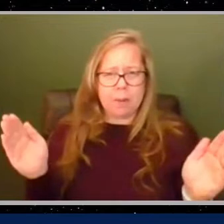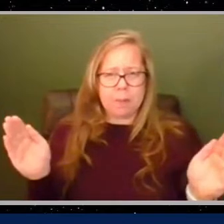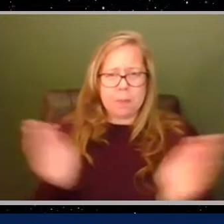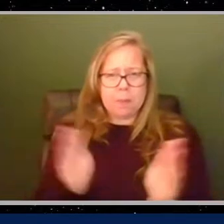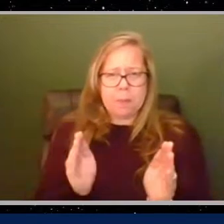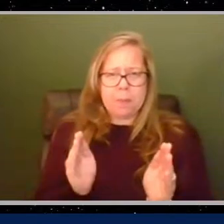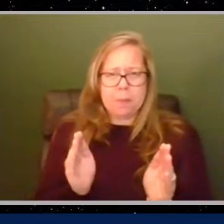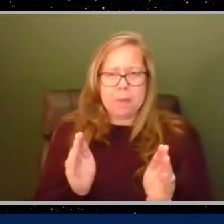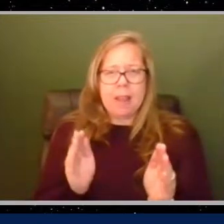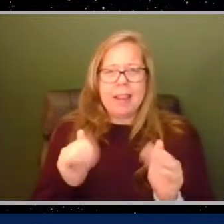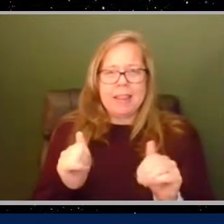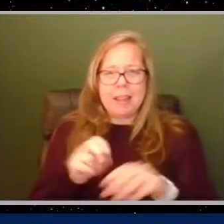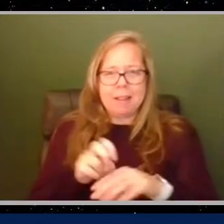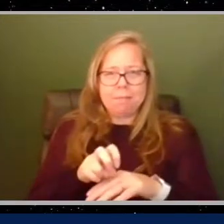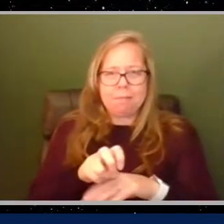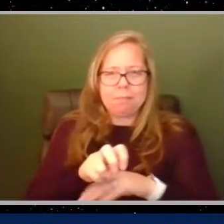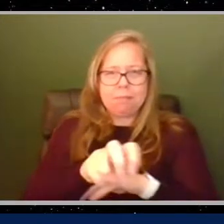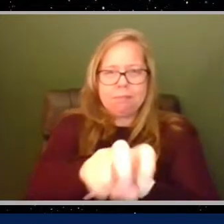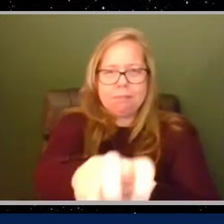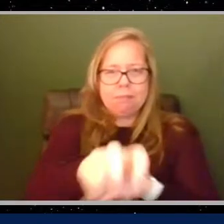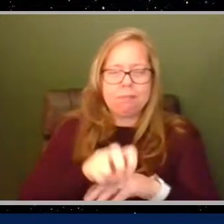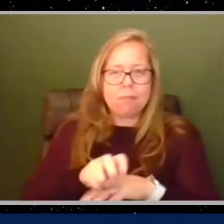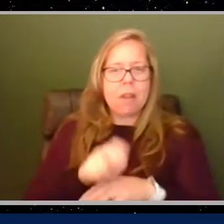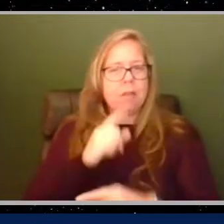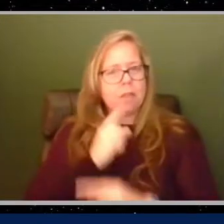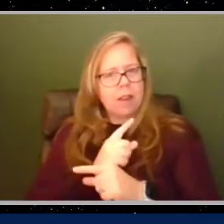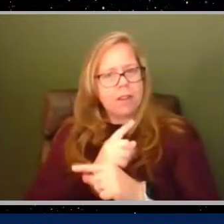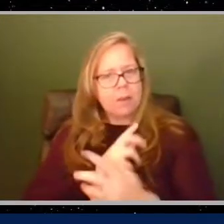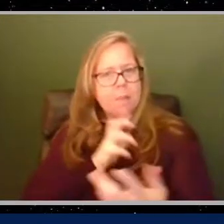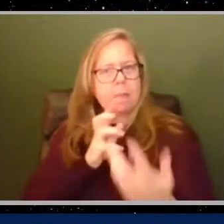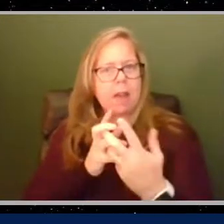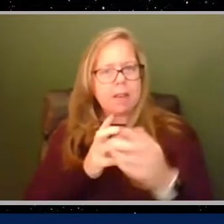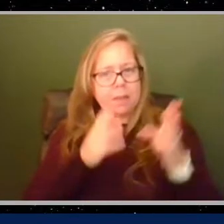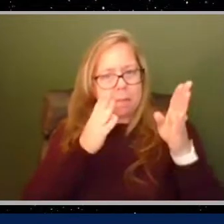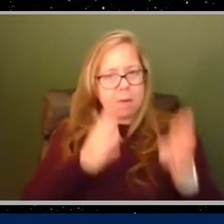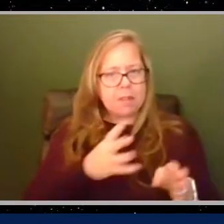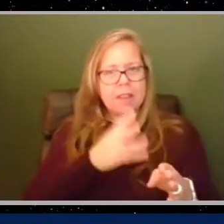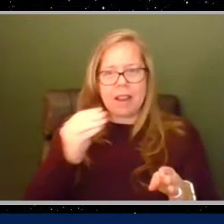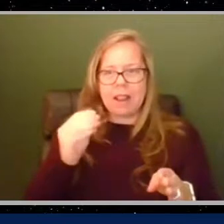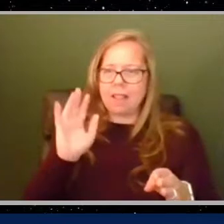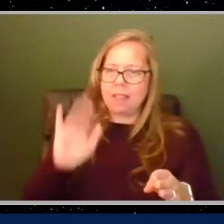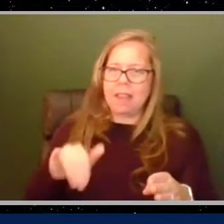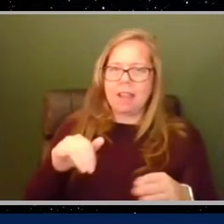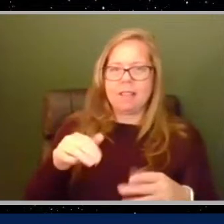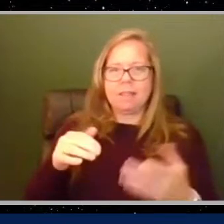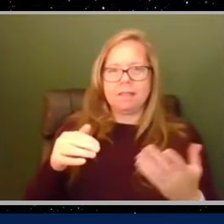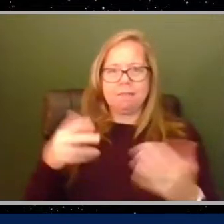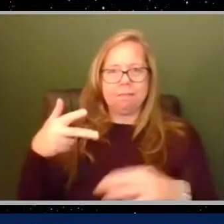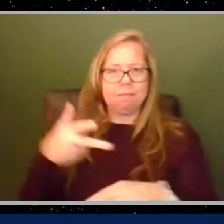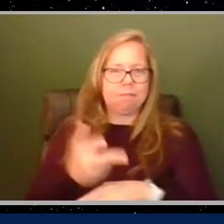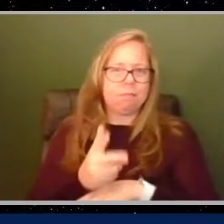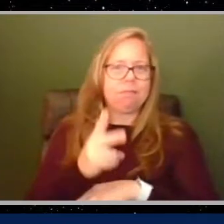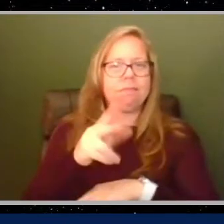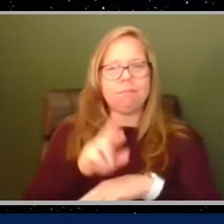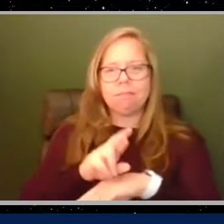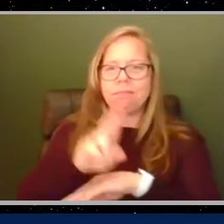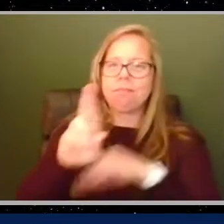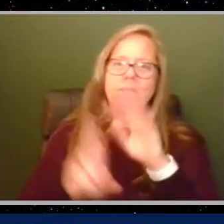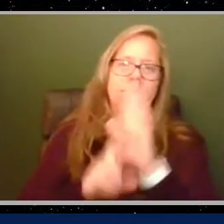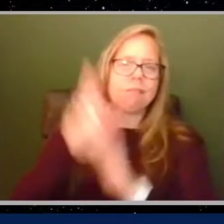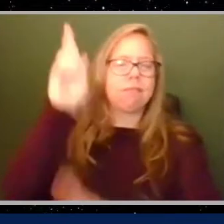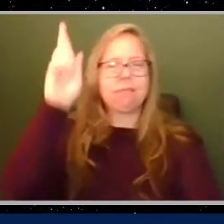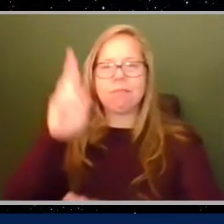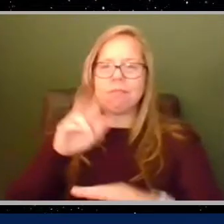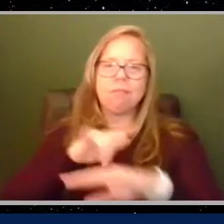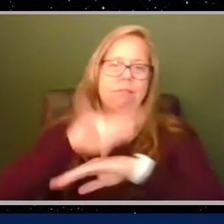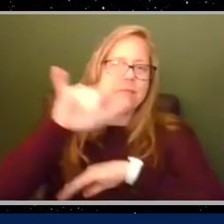of coming up with something that fits the needs of the person and the spacecraft. Yeah. That makes it's really interesting to think about things